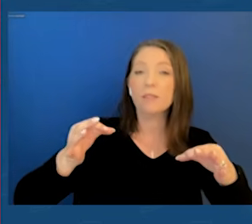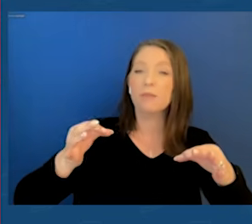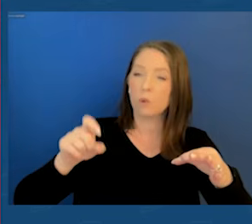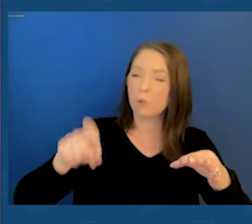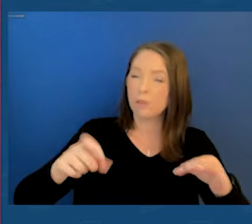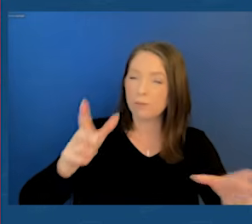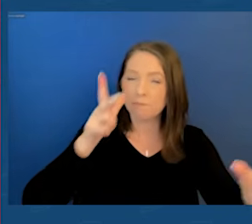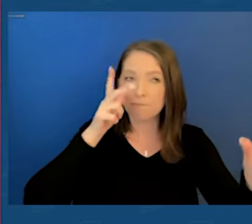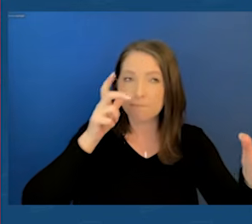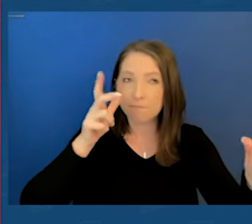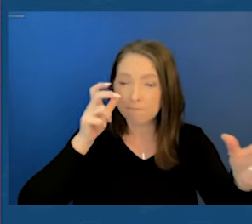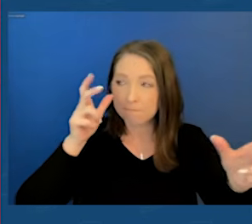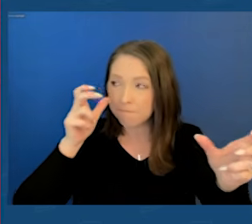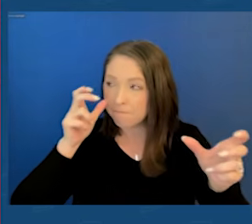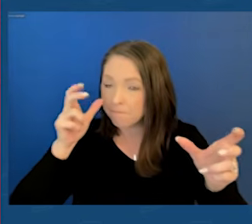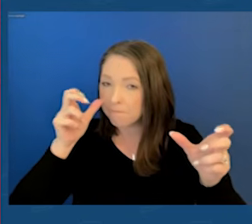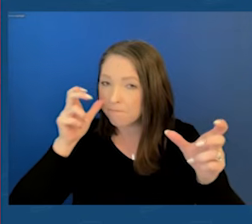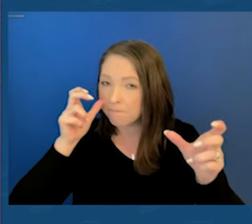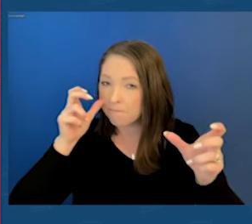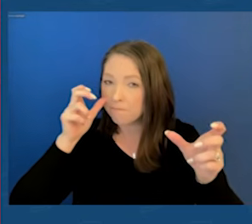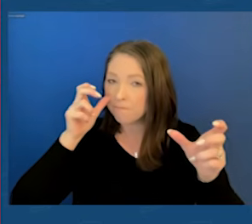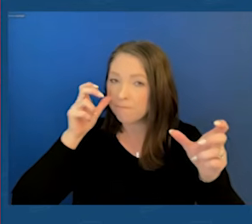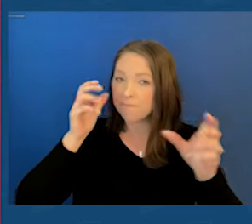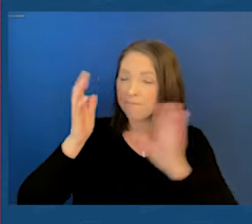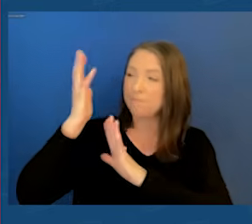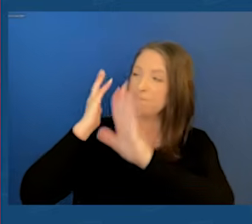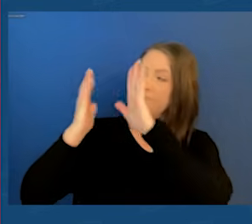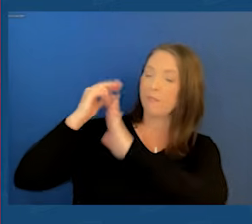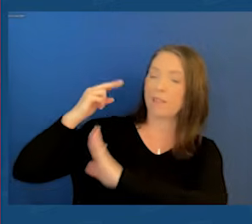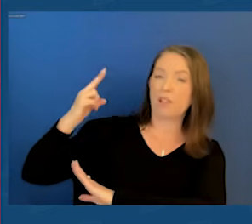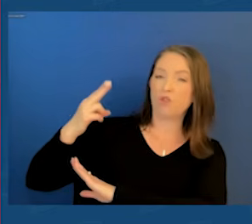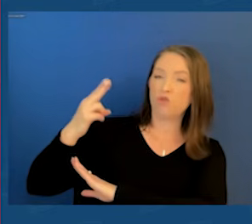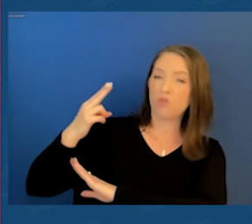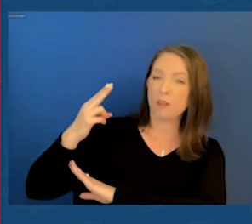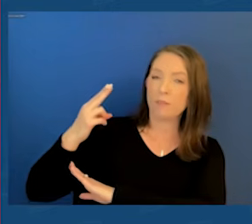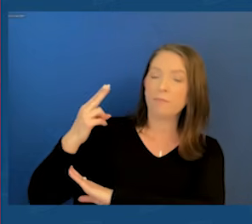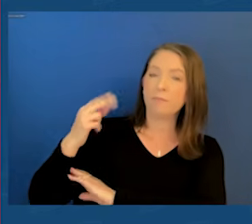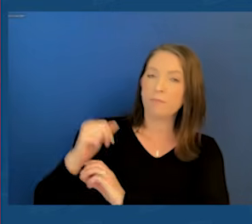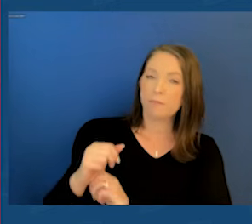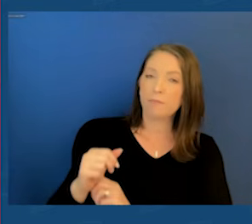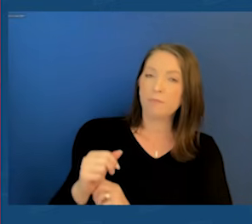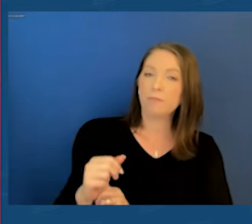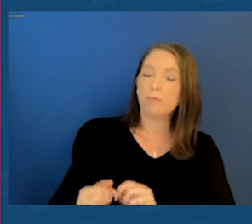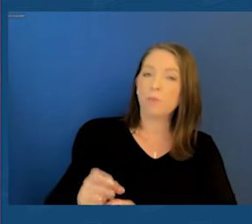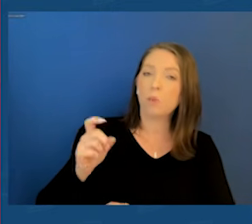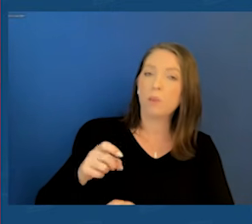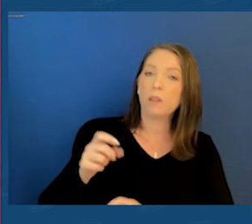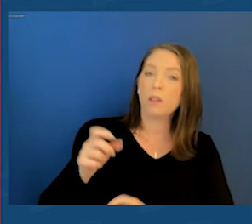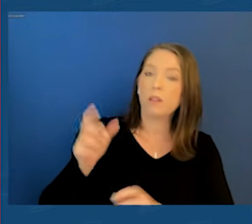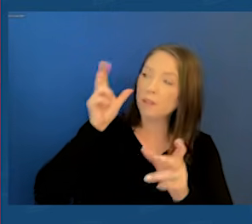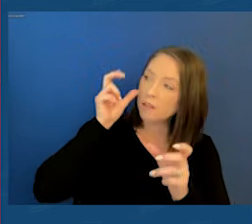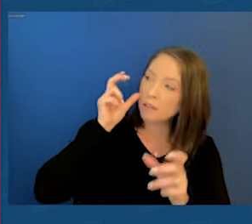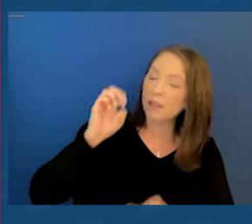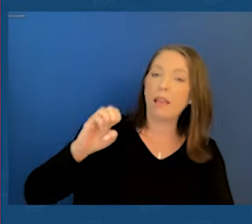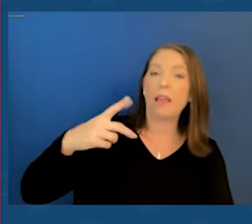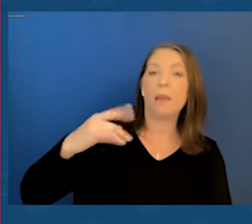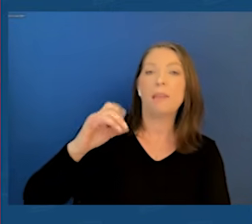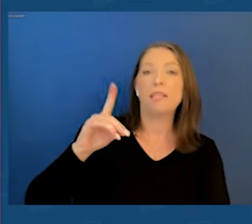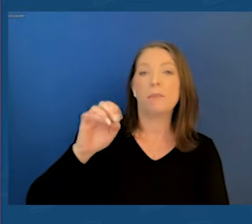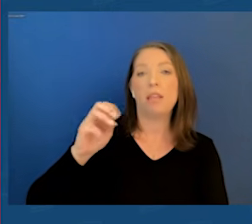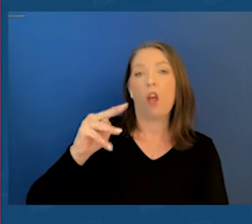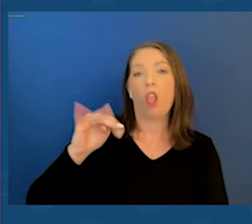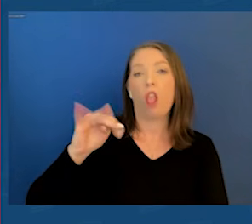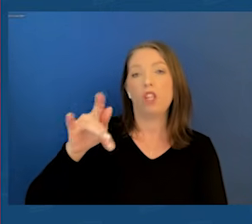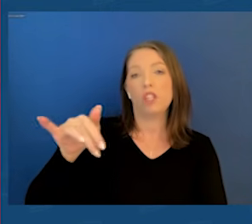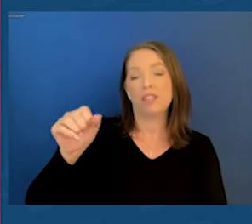echoes that ring in the corridor of history. Let us listen to the epidemiologists like Aaron Mayer right here of